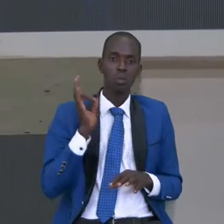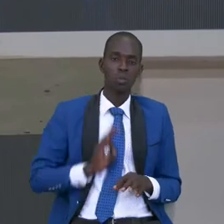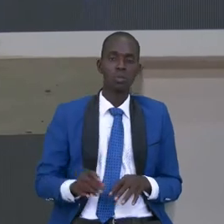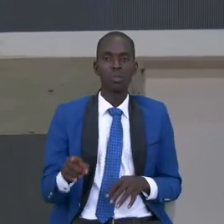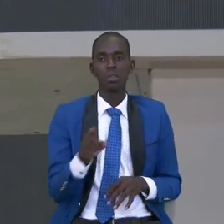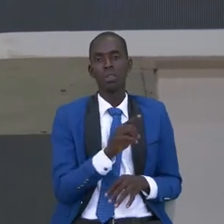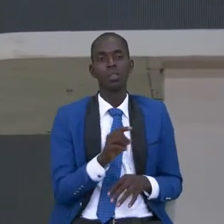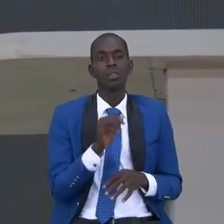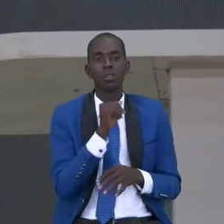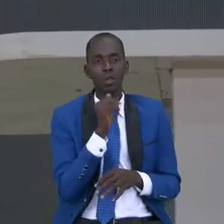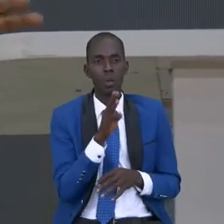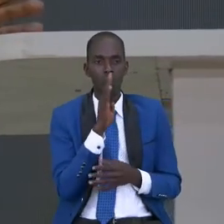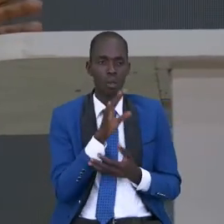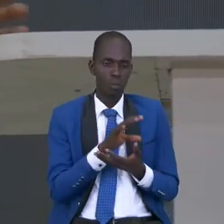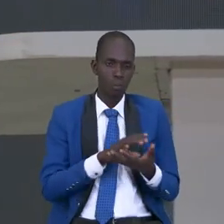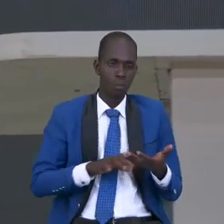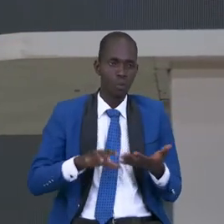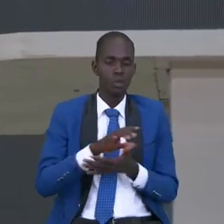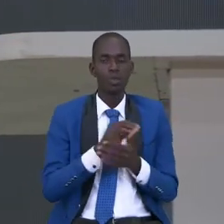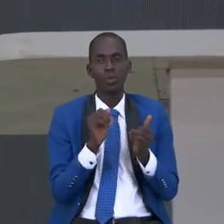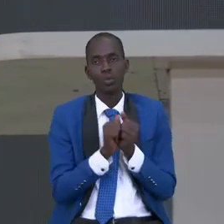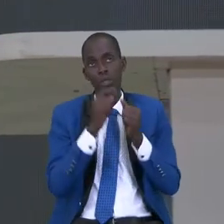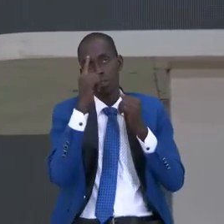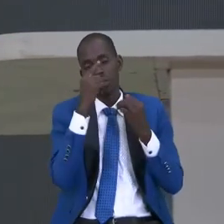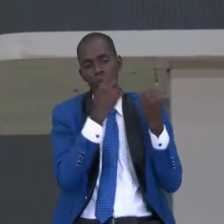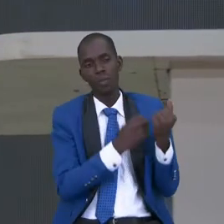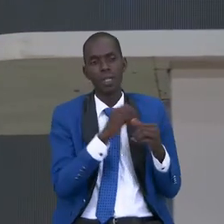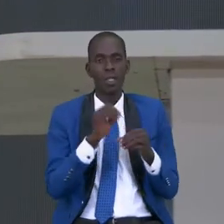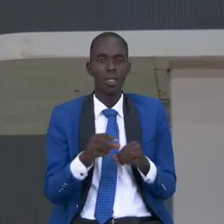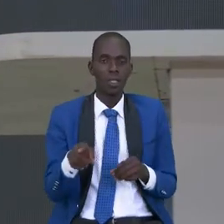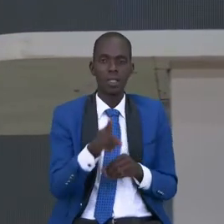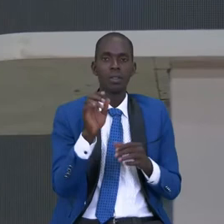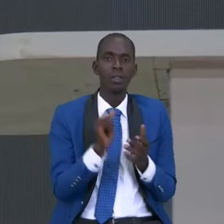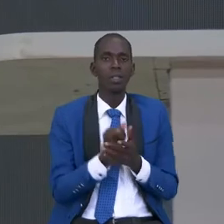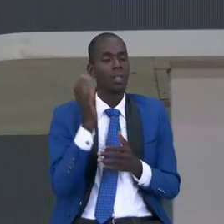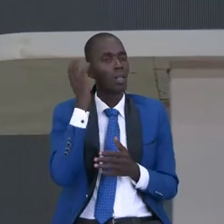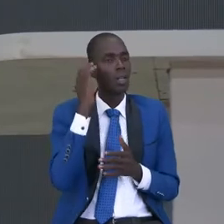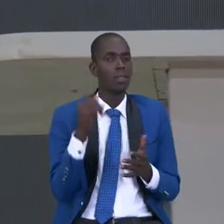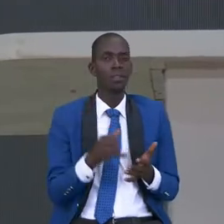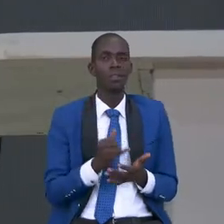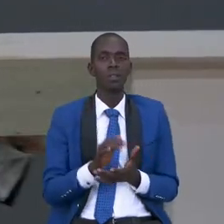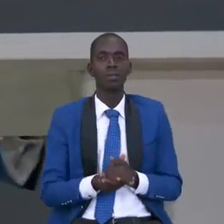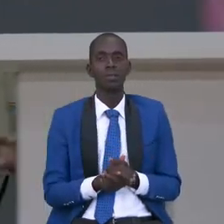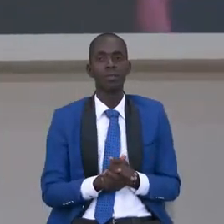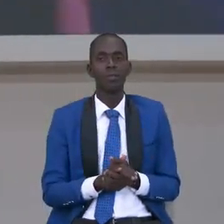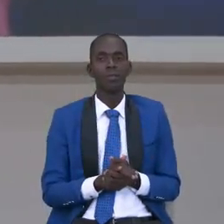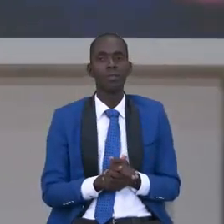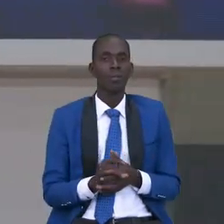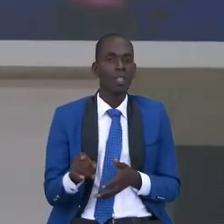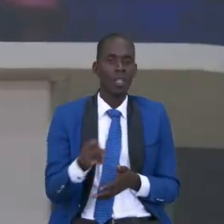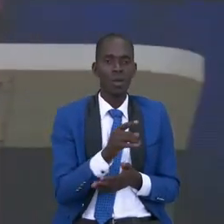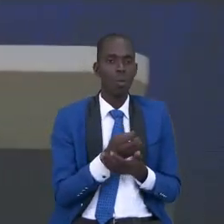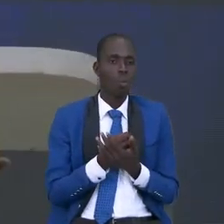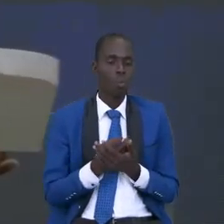be mixed with faith in them that had it. They wasted their